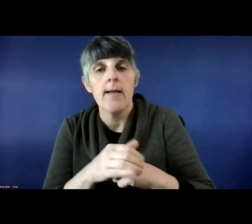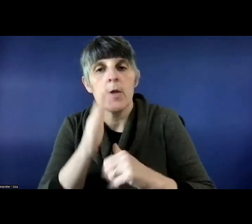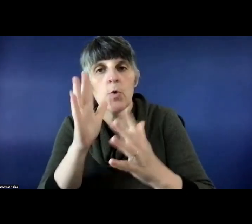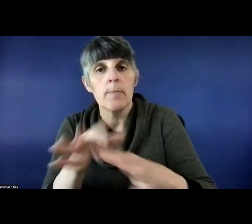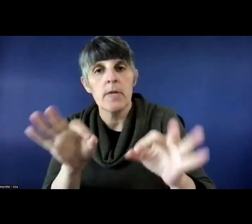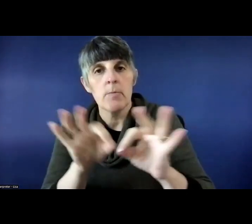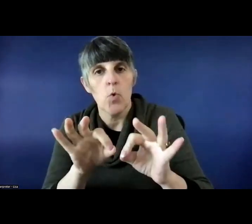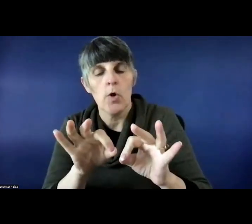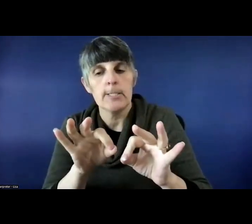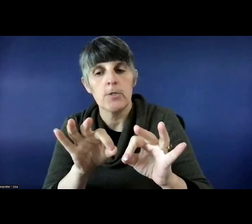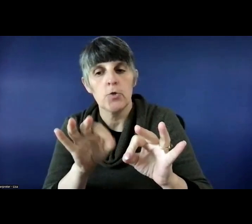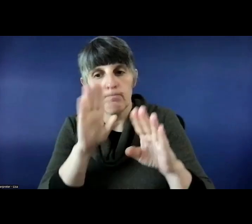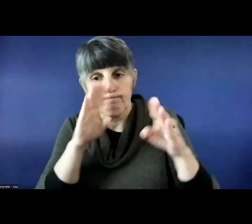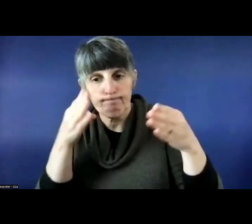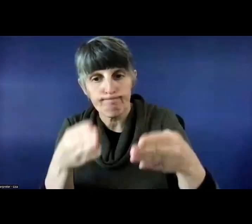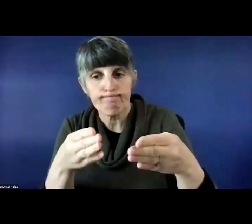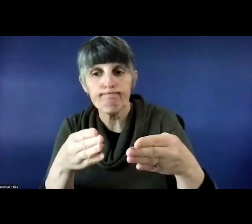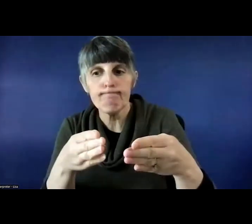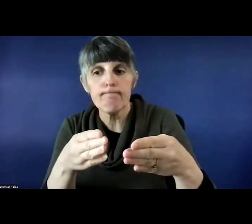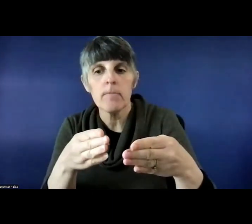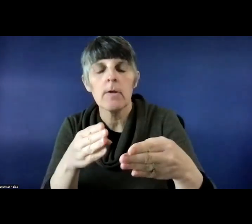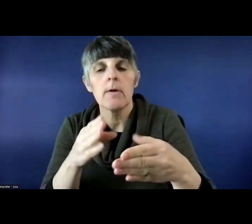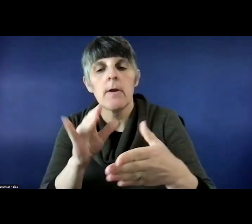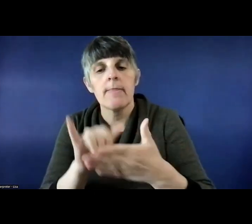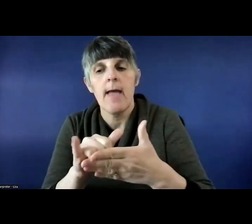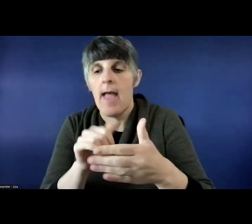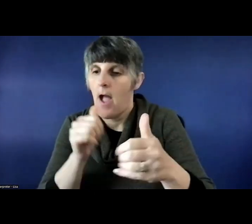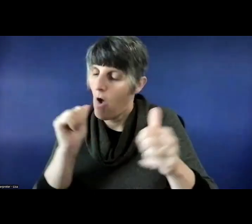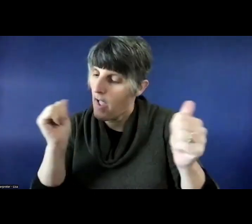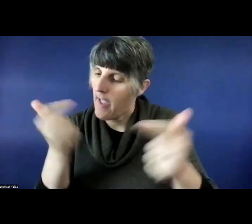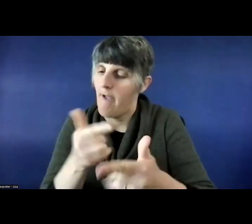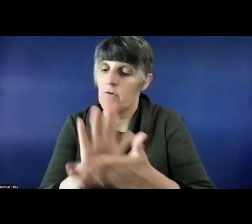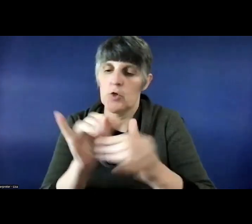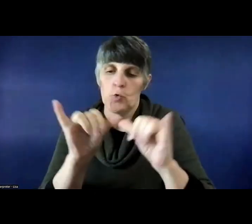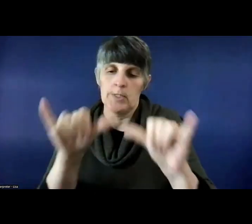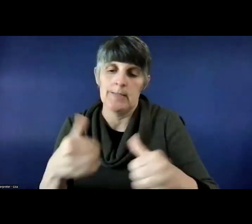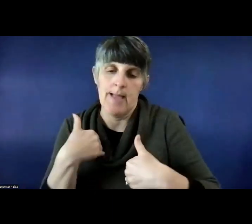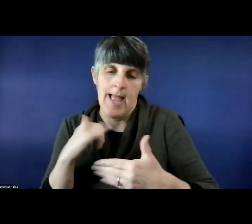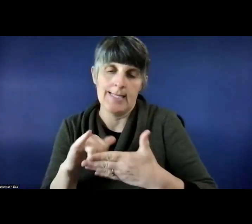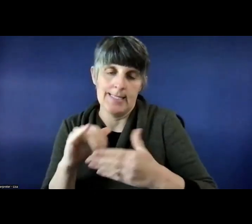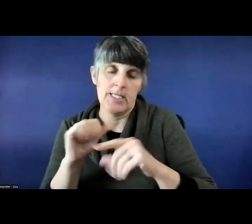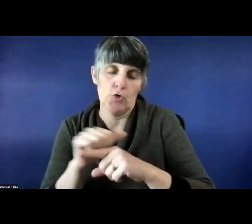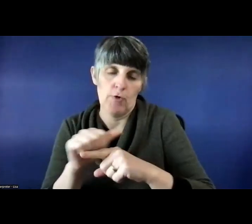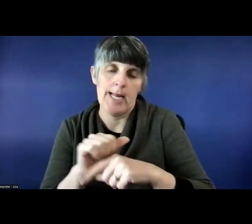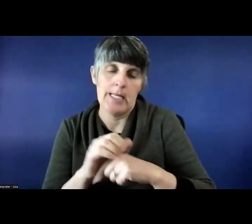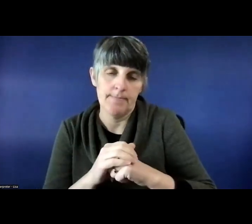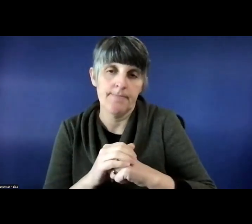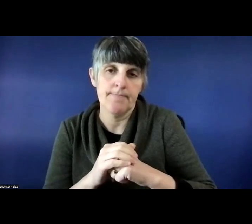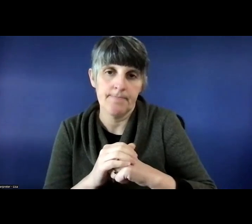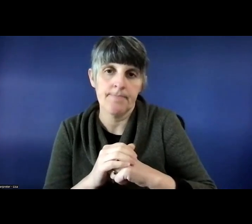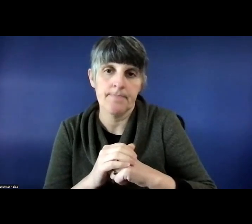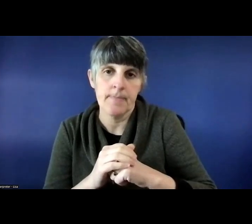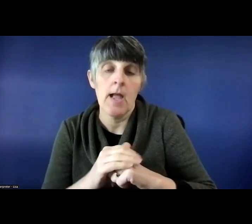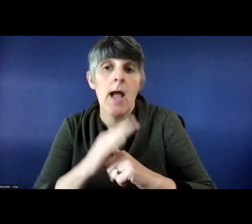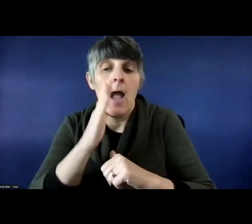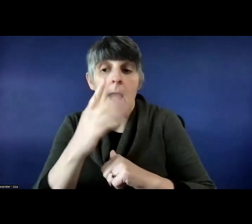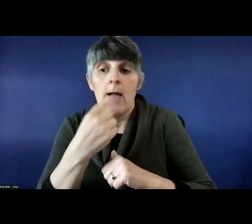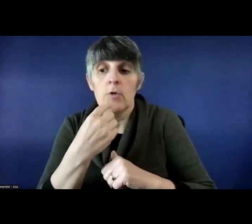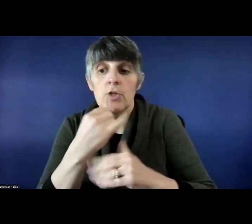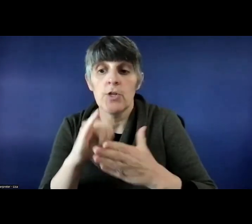important to really commit to ensuring that every school system has this training. I will share